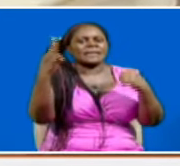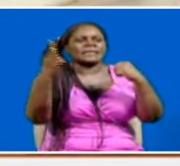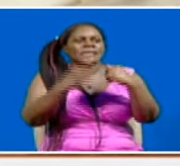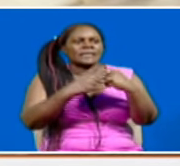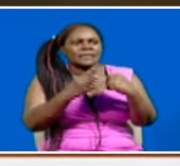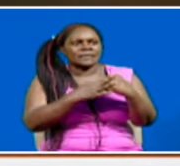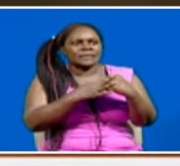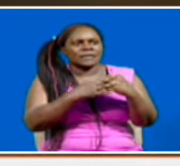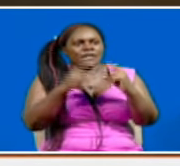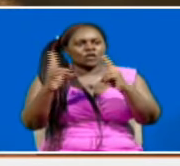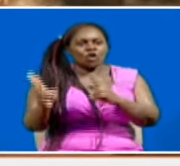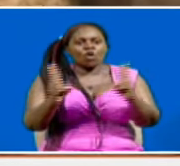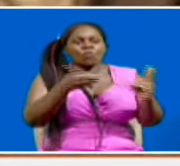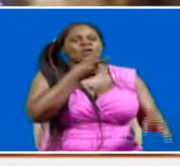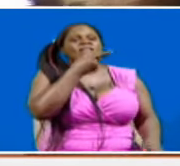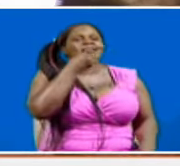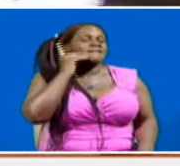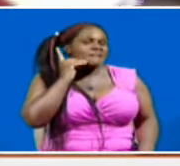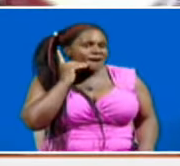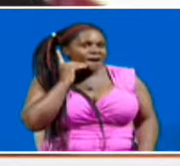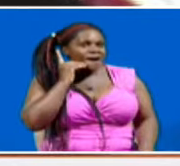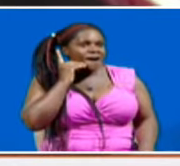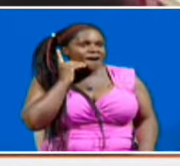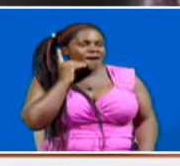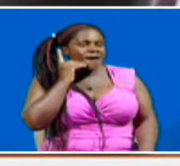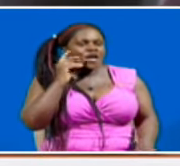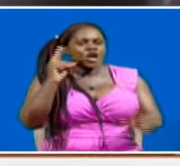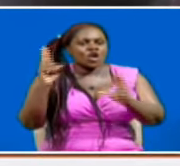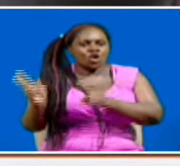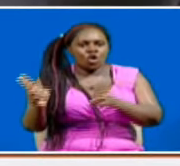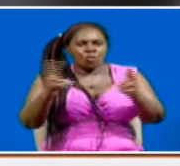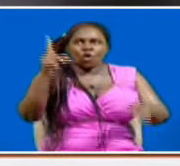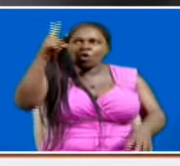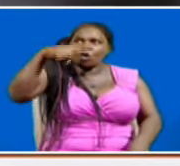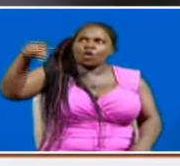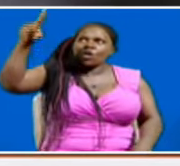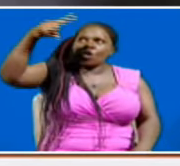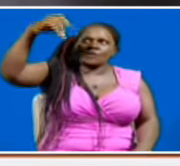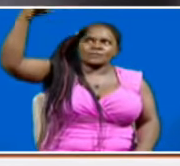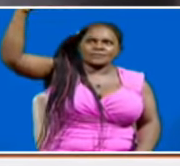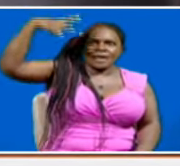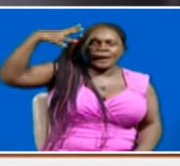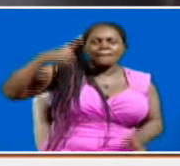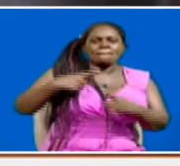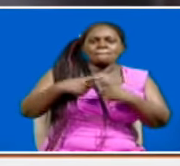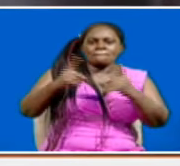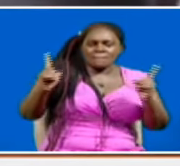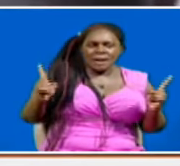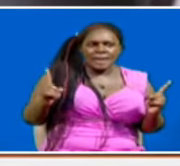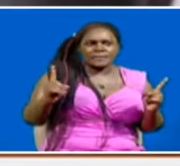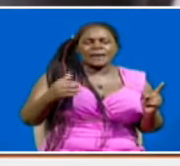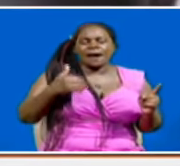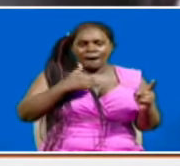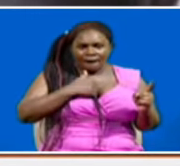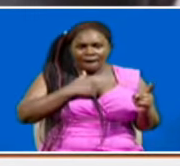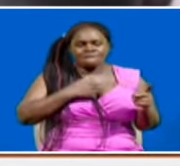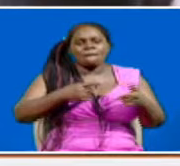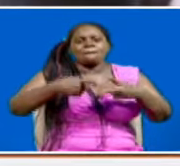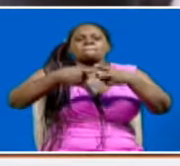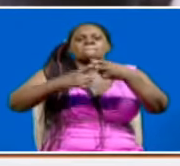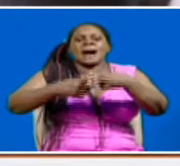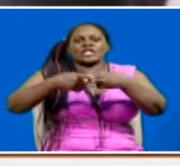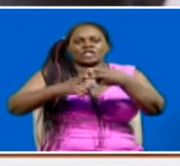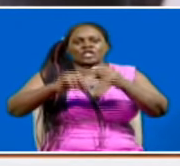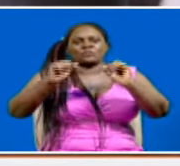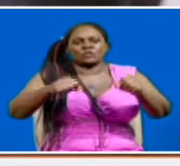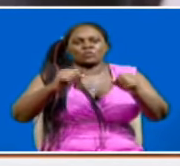just dry normal drying on the using the natural sun. But we have machines which normally we